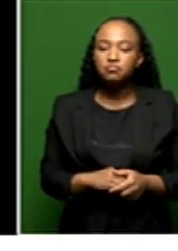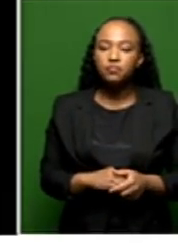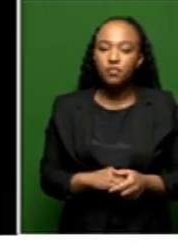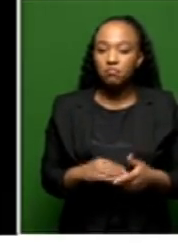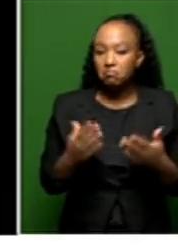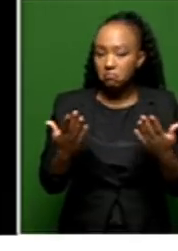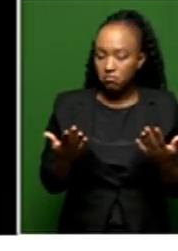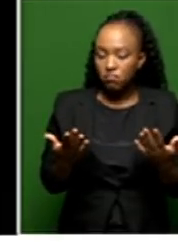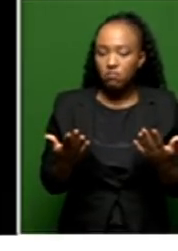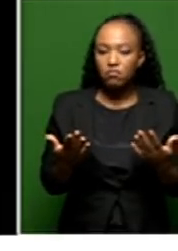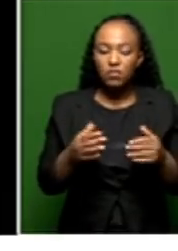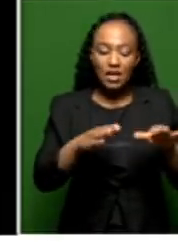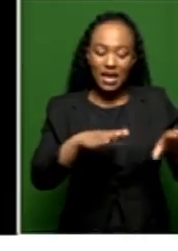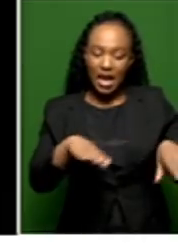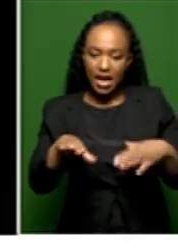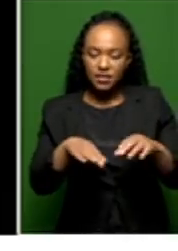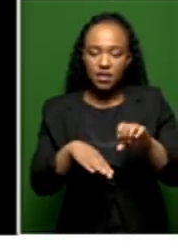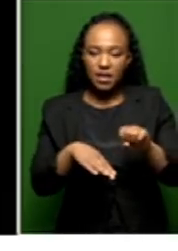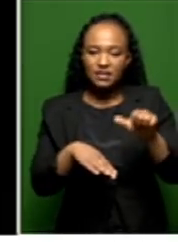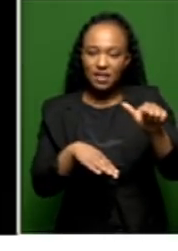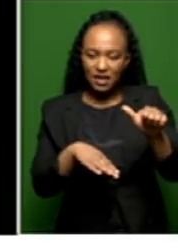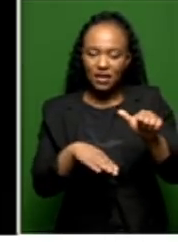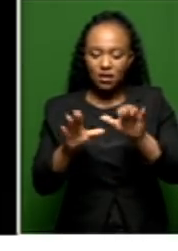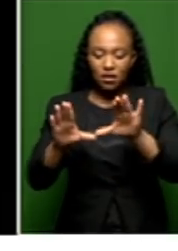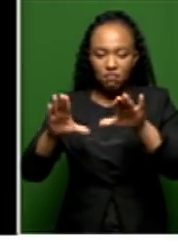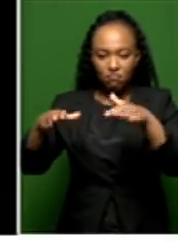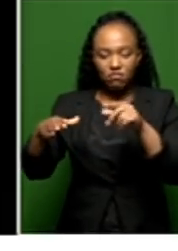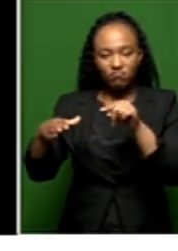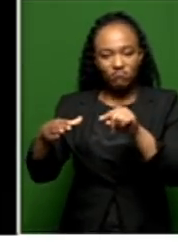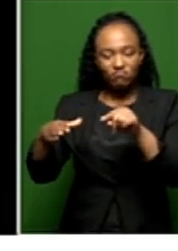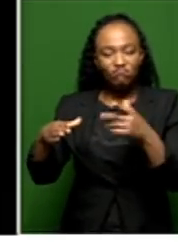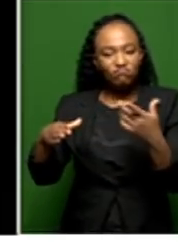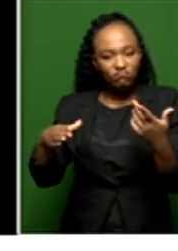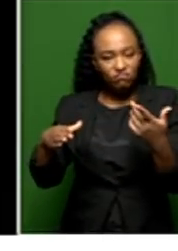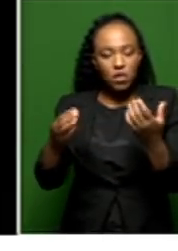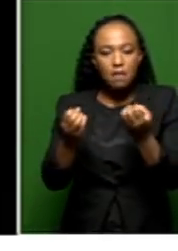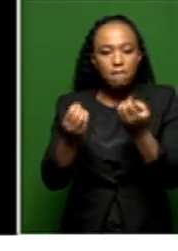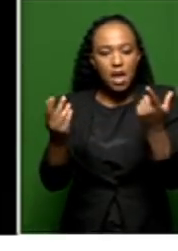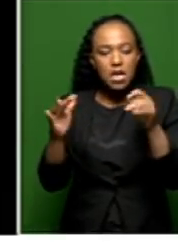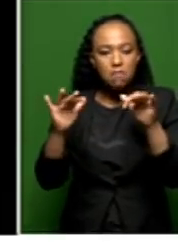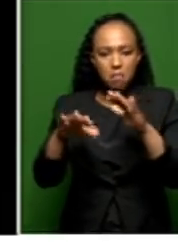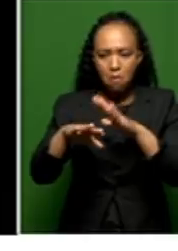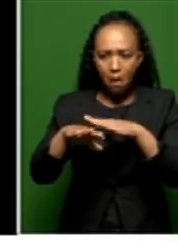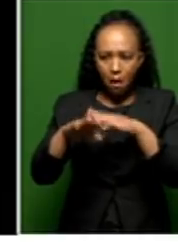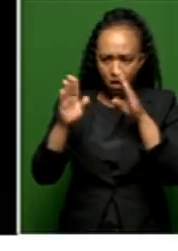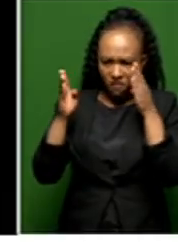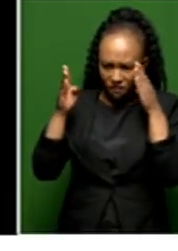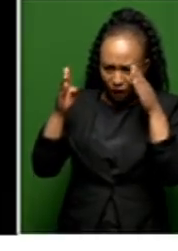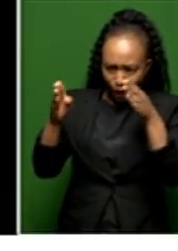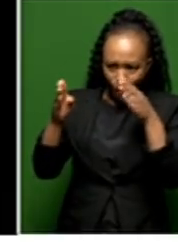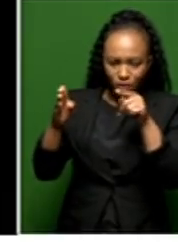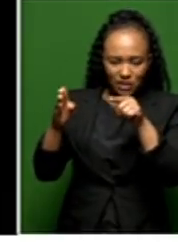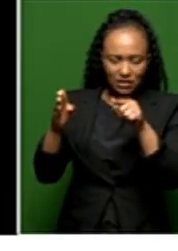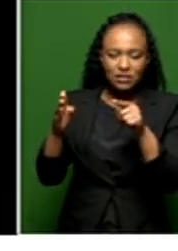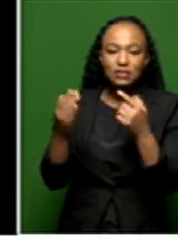Obviously, the Action SA is the one that, a lot of people are concentrating on at the moment, and we